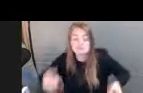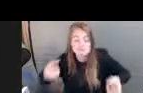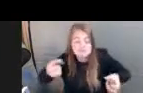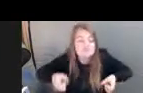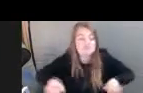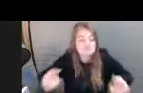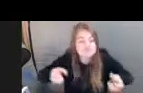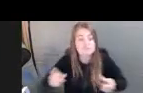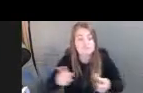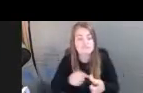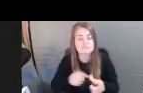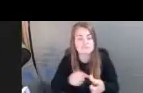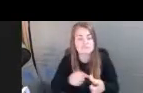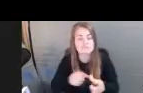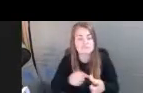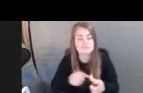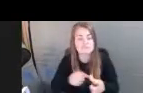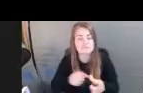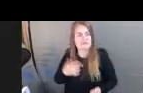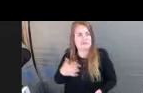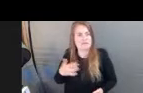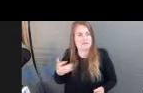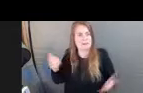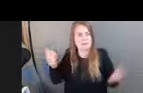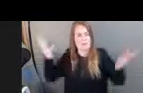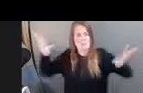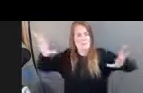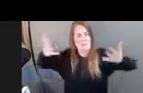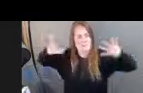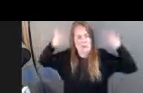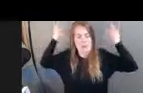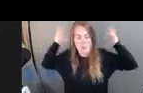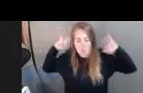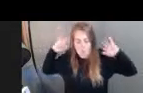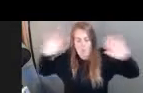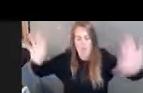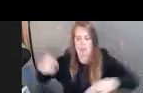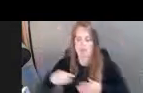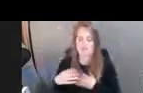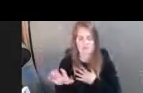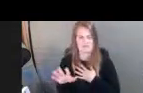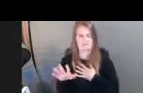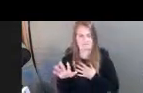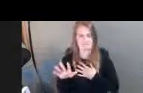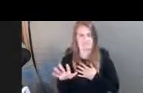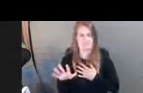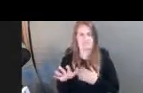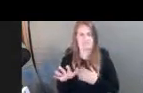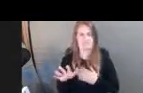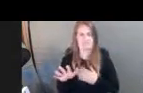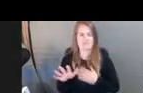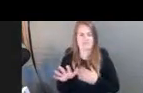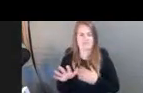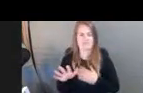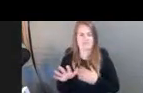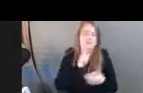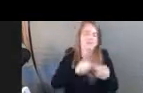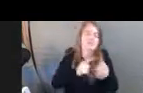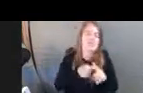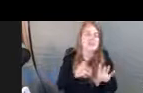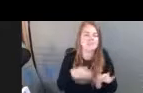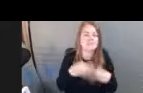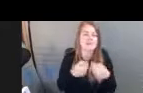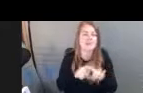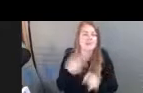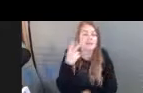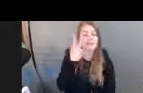sudden, I feel this gush of wind behind me, and I always hope and pray that it's going to be a friend or family member. But every time I turn